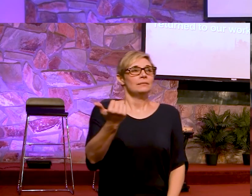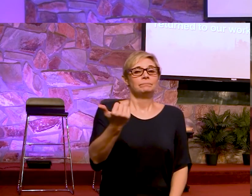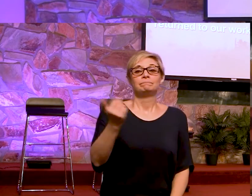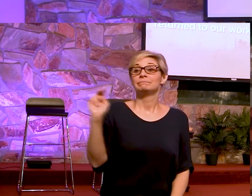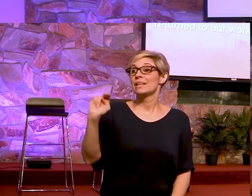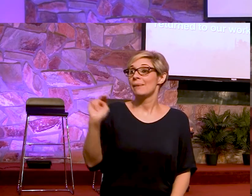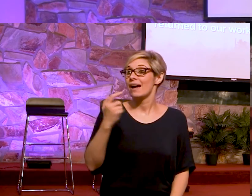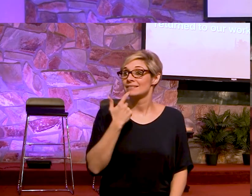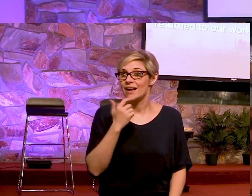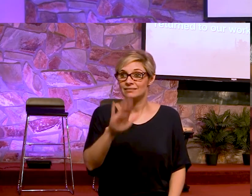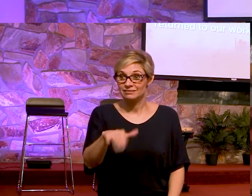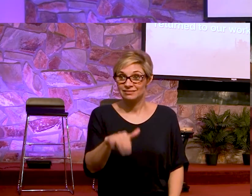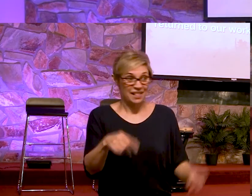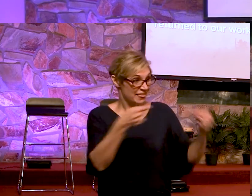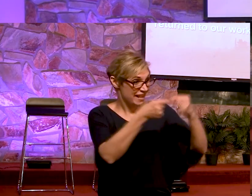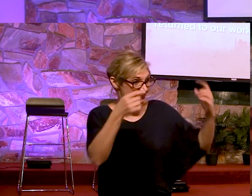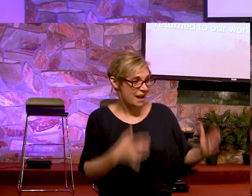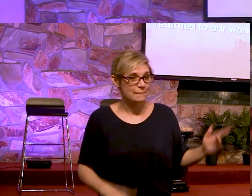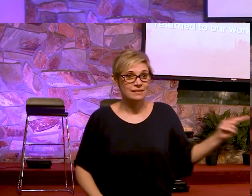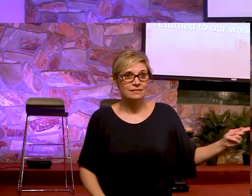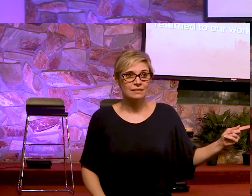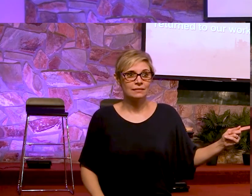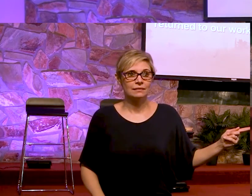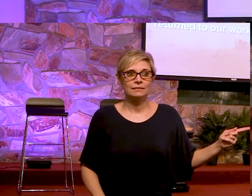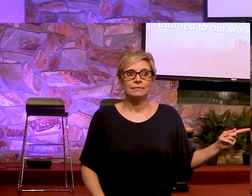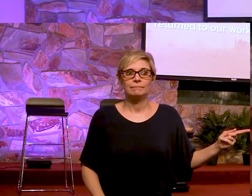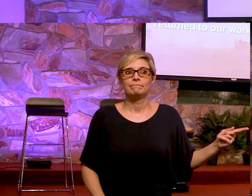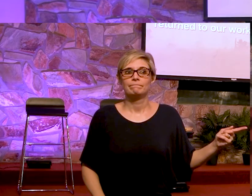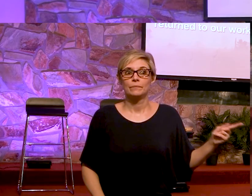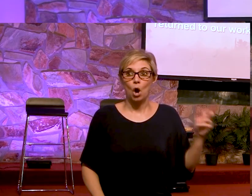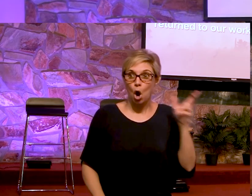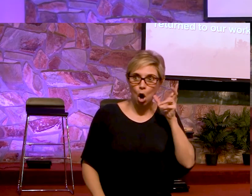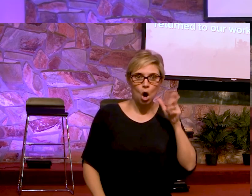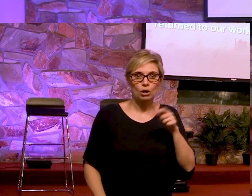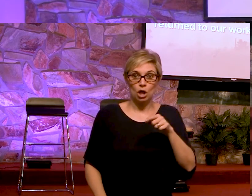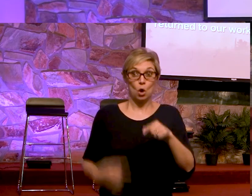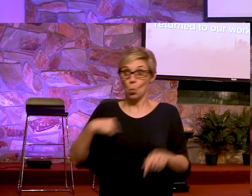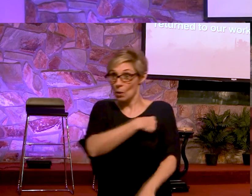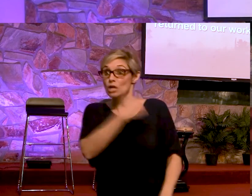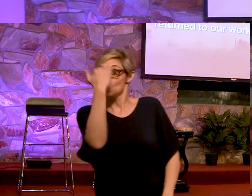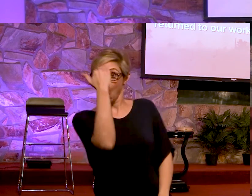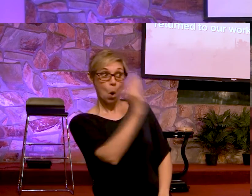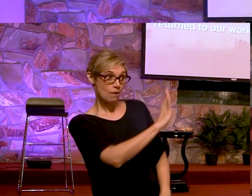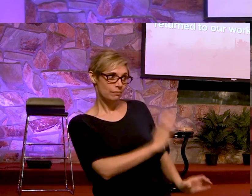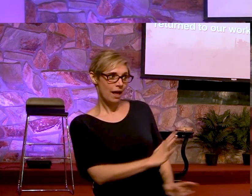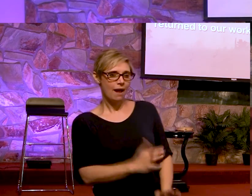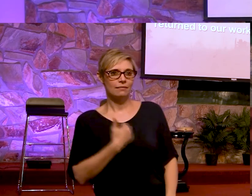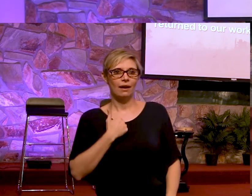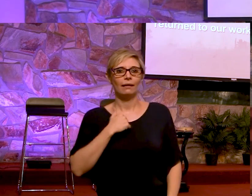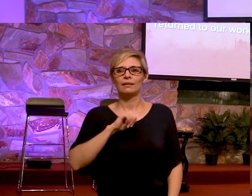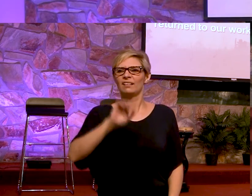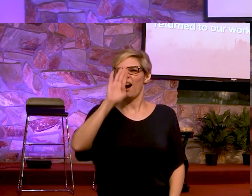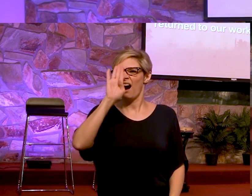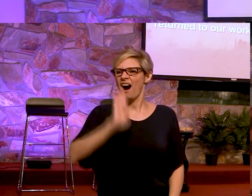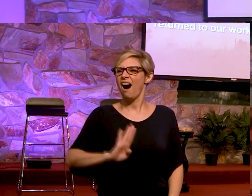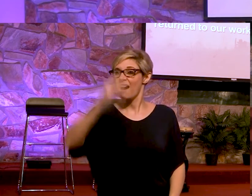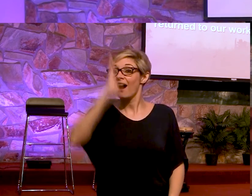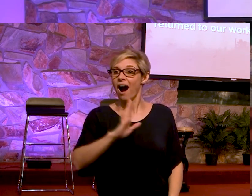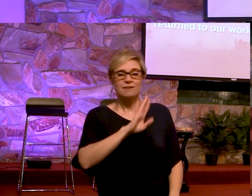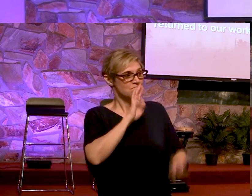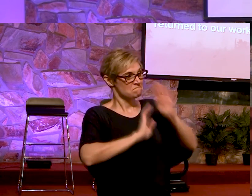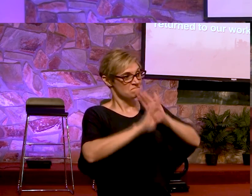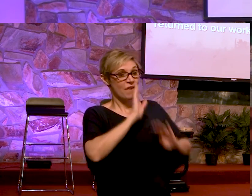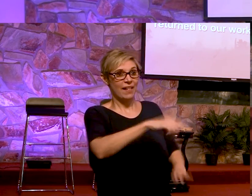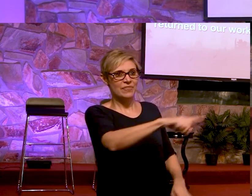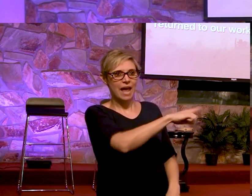Nehemiah says, when our enemies heard that we knew of their plans and that God had frustrated them, we all